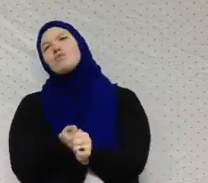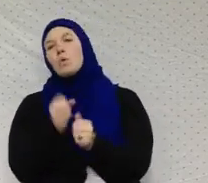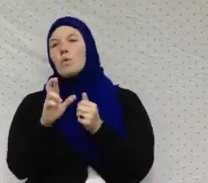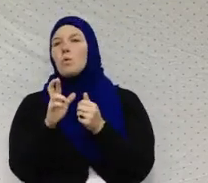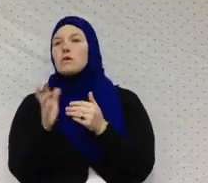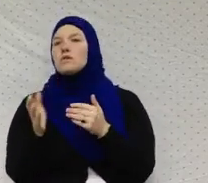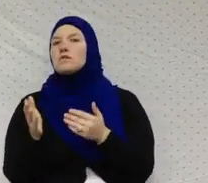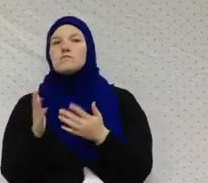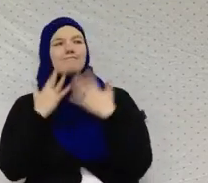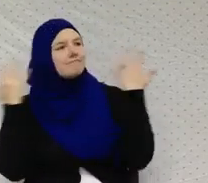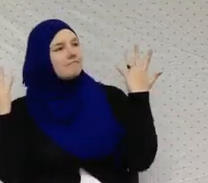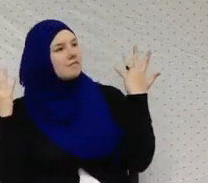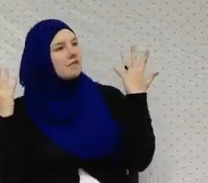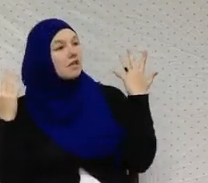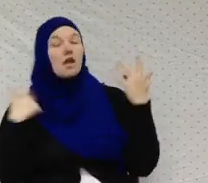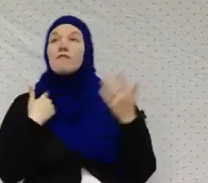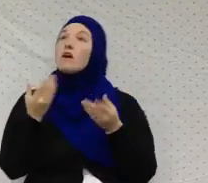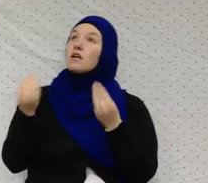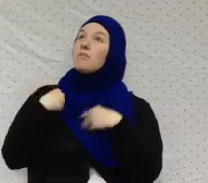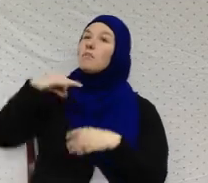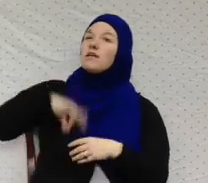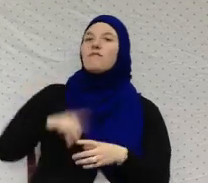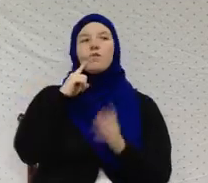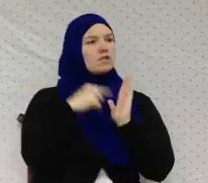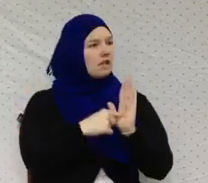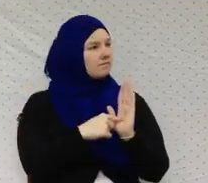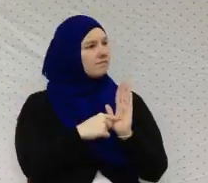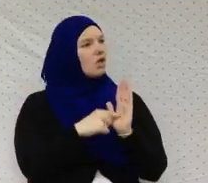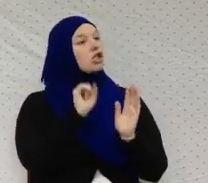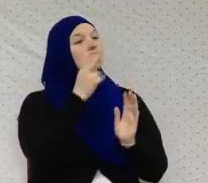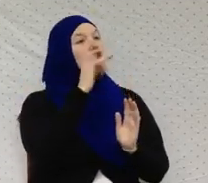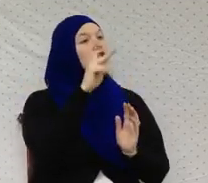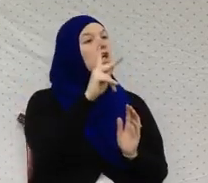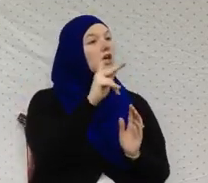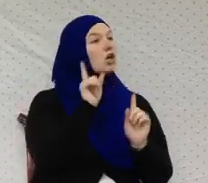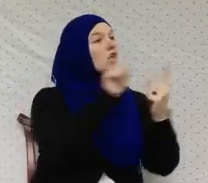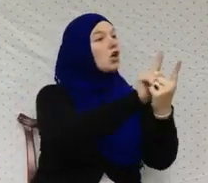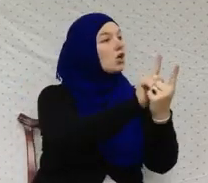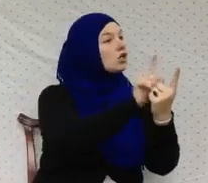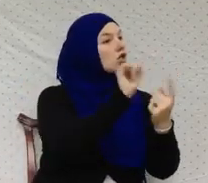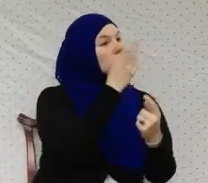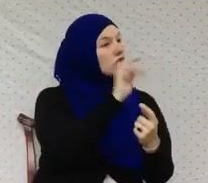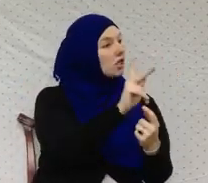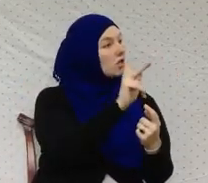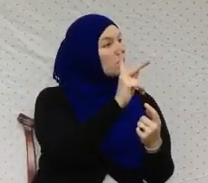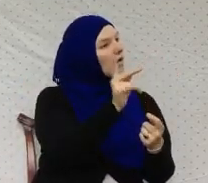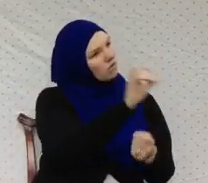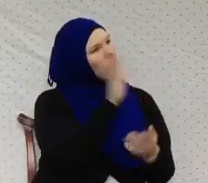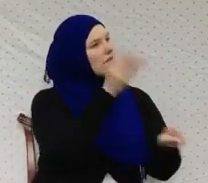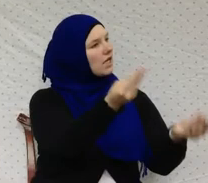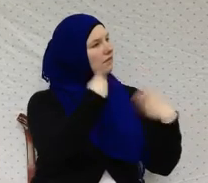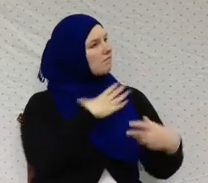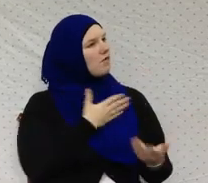or pleasant, or when we sense it will give us our right. So let us go to the sheikh and take a judgment. Why? Because the